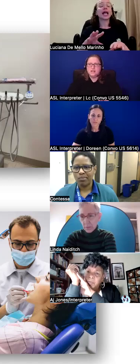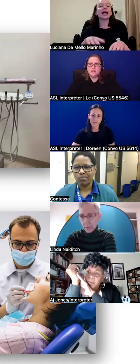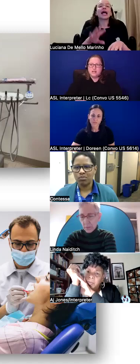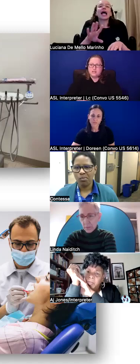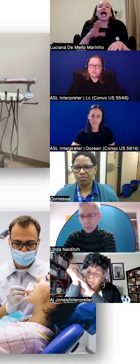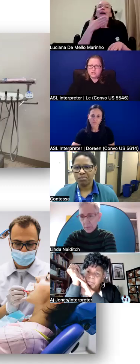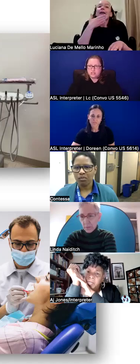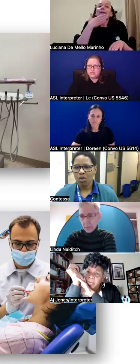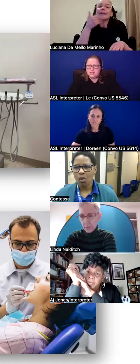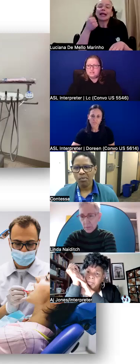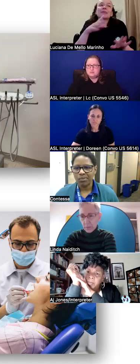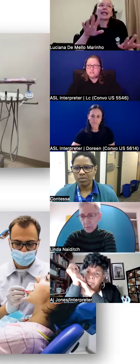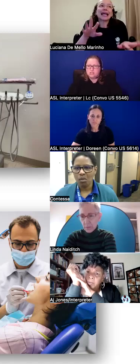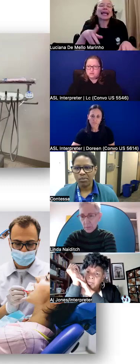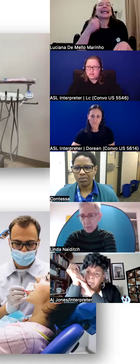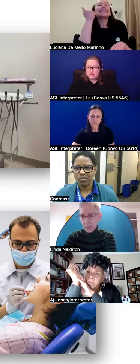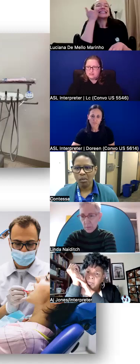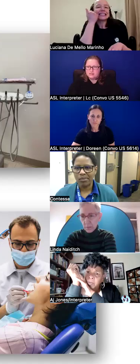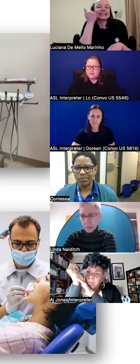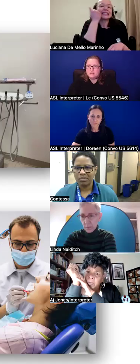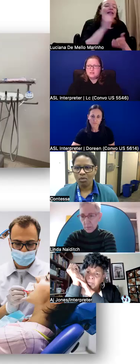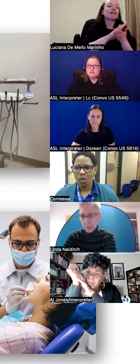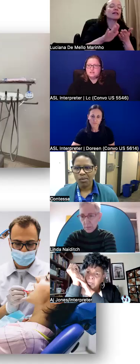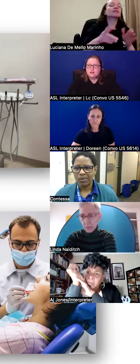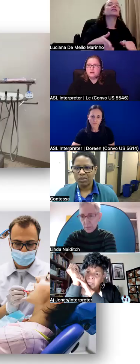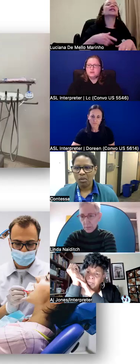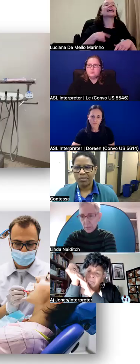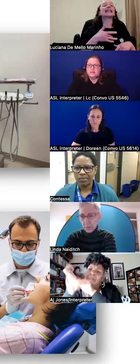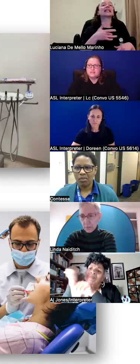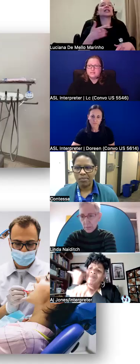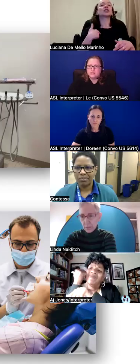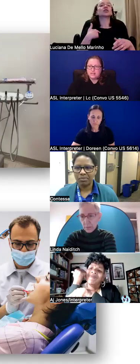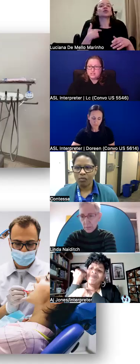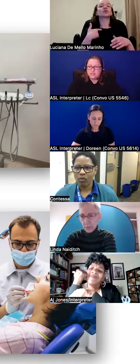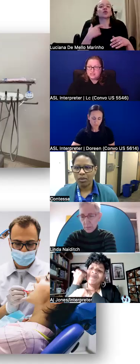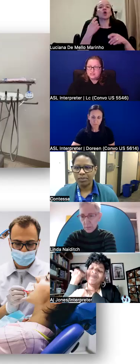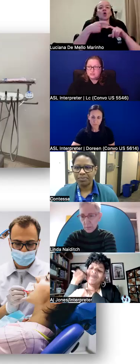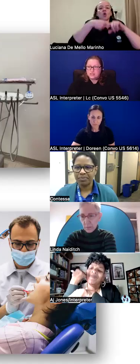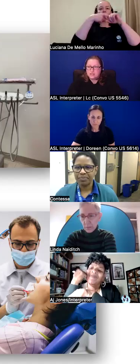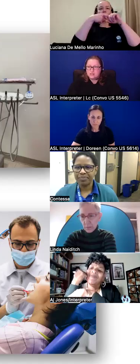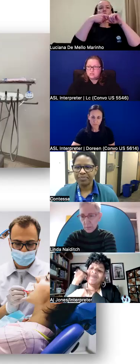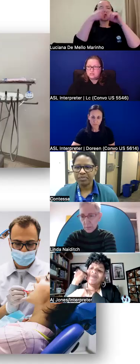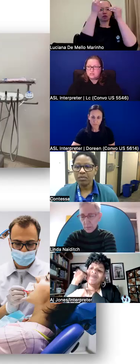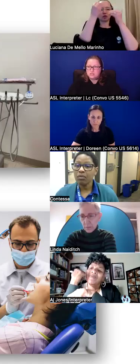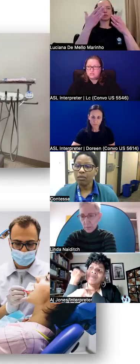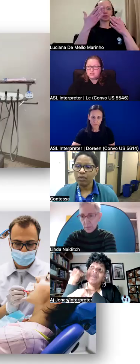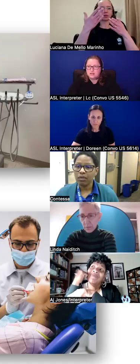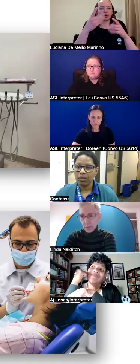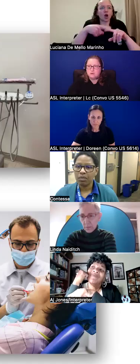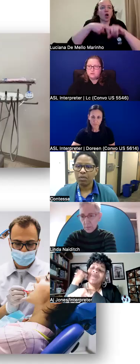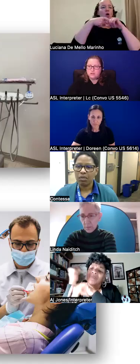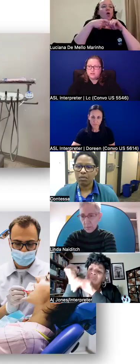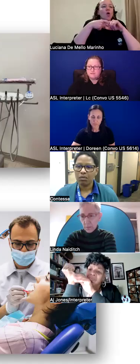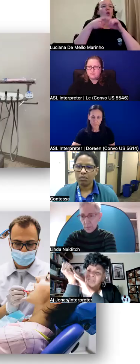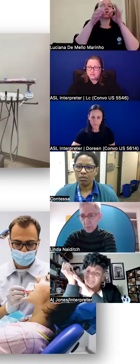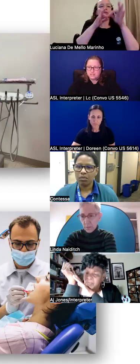discussion, instructions, and what to do next. So with a dental hygienist, we tend to just kind of